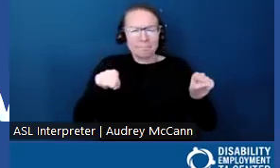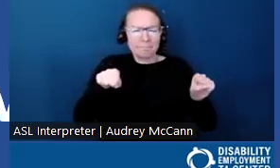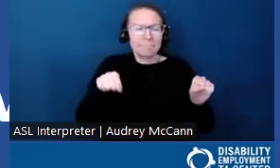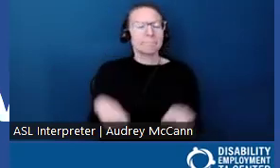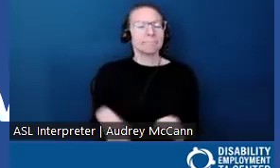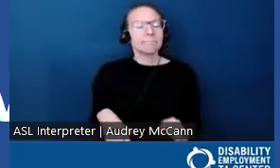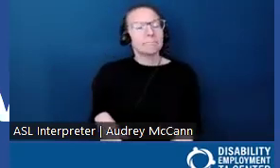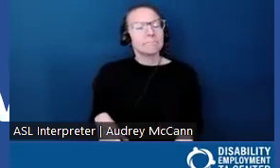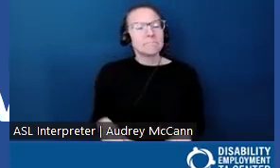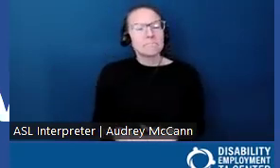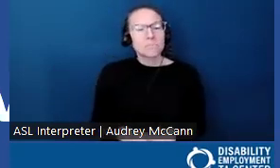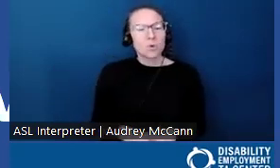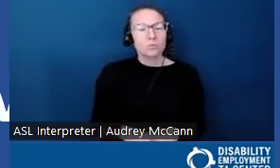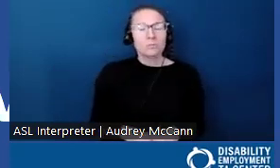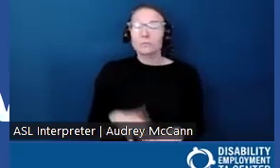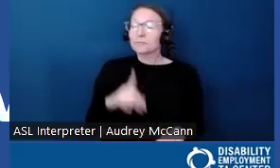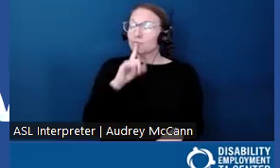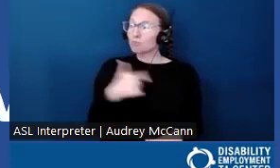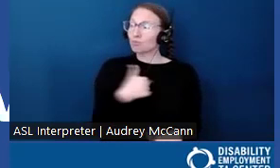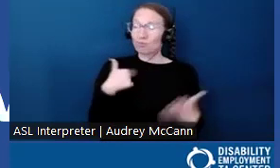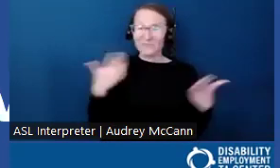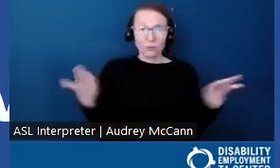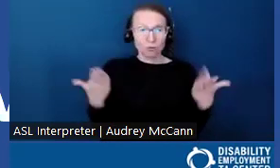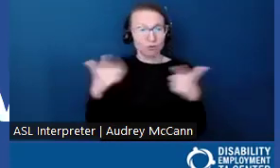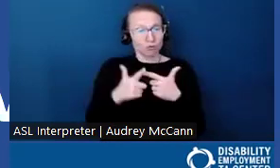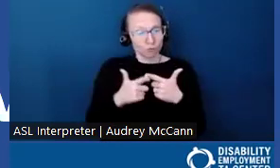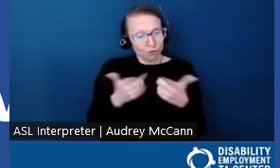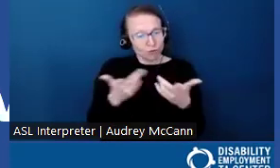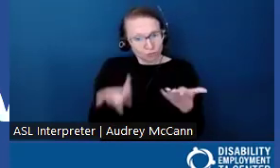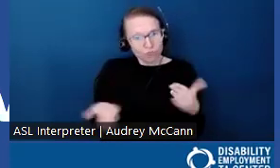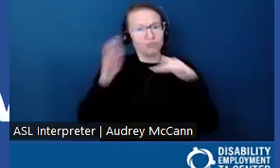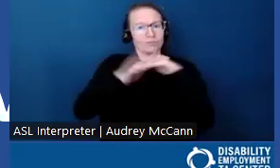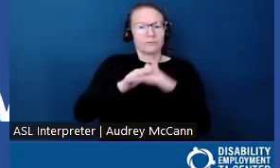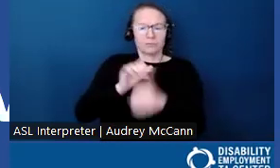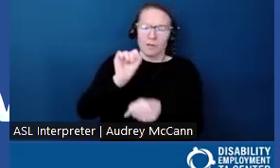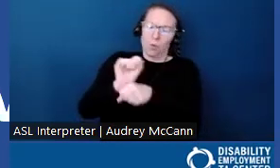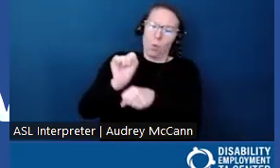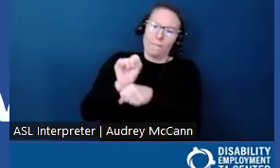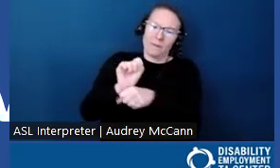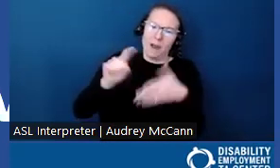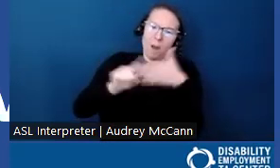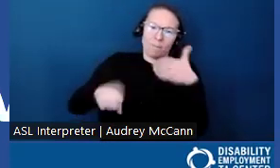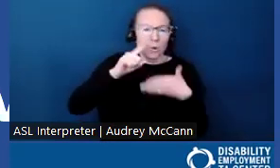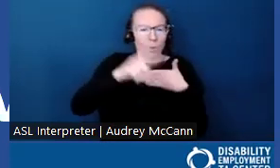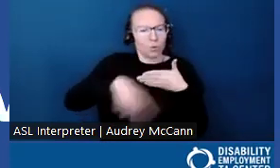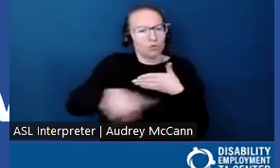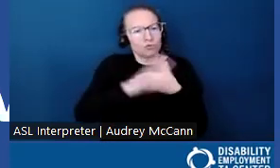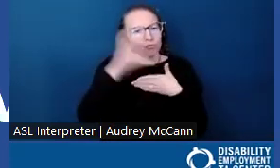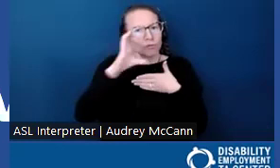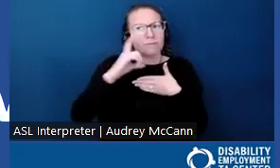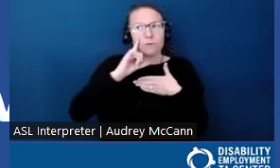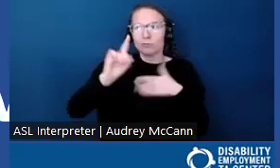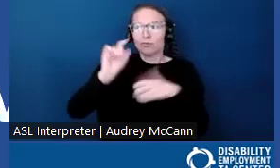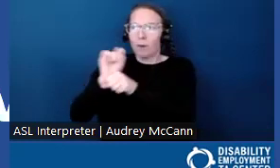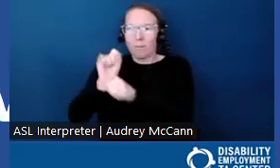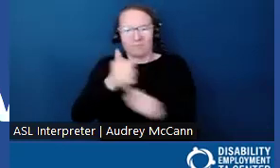And, primarily we're here to increase employment outcomes for our job seekers in Colorado with